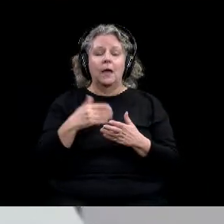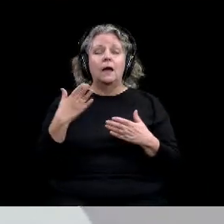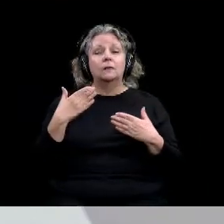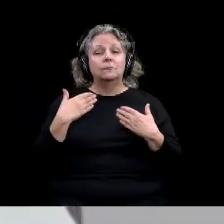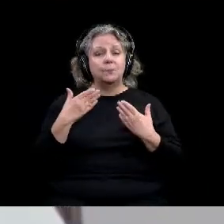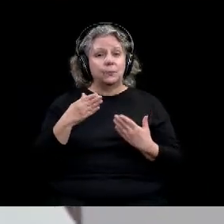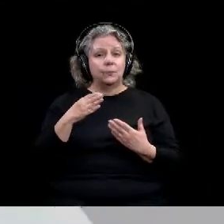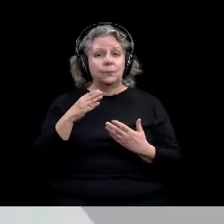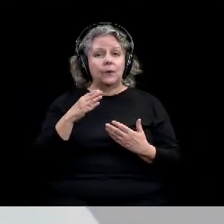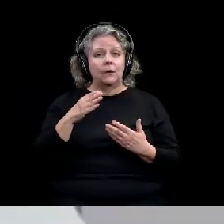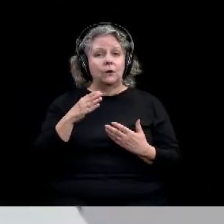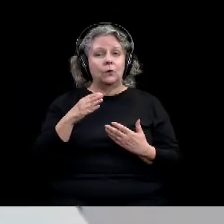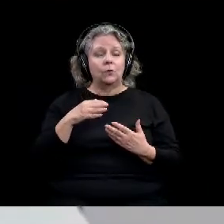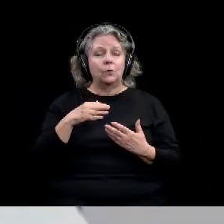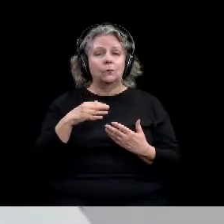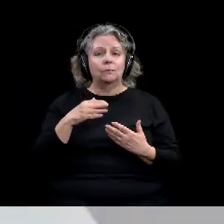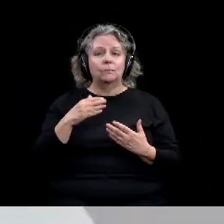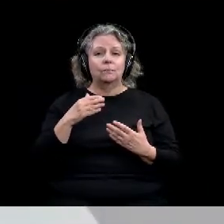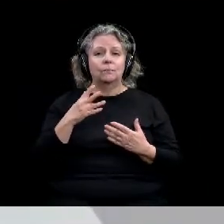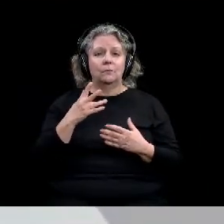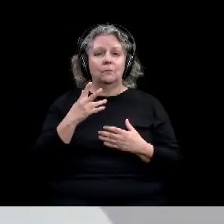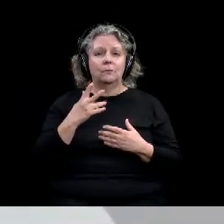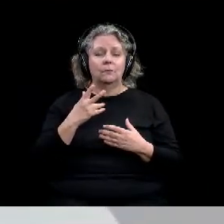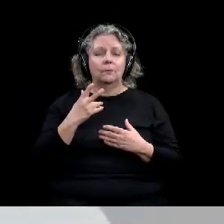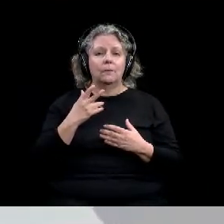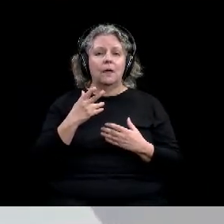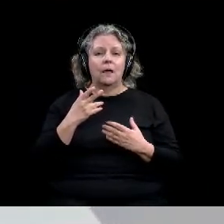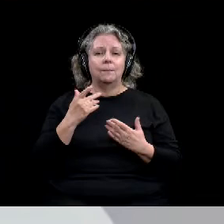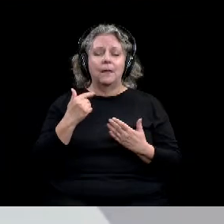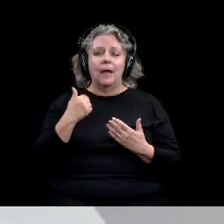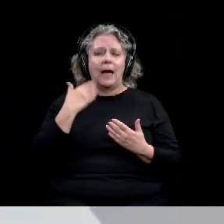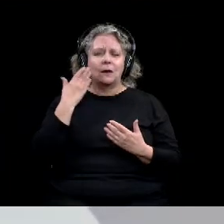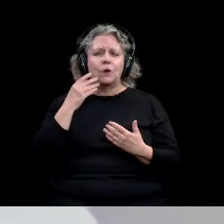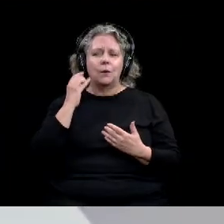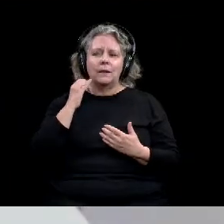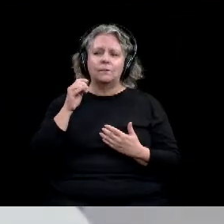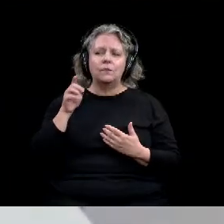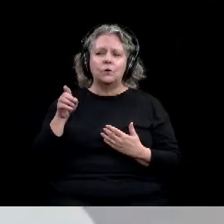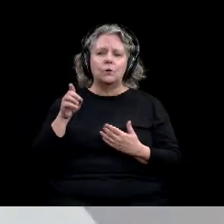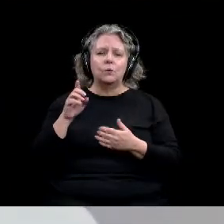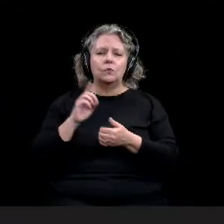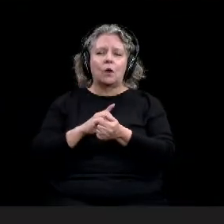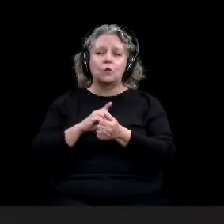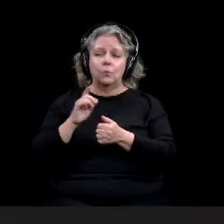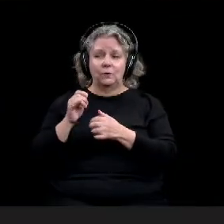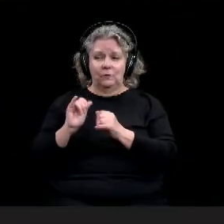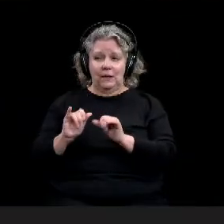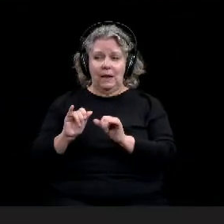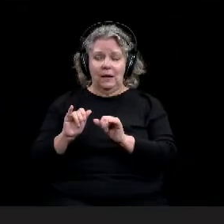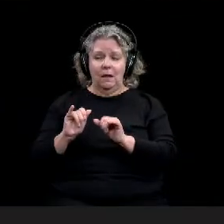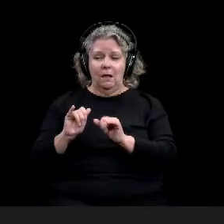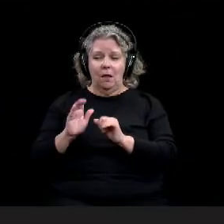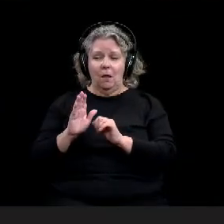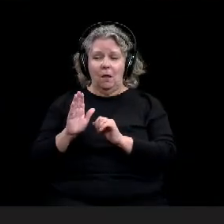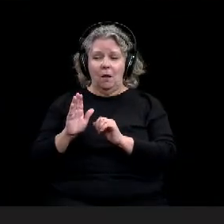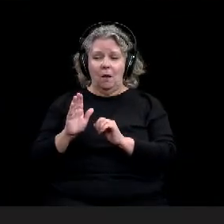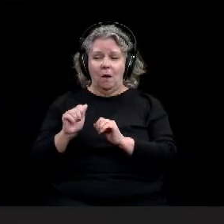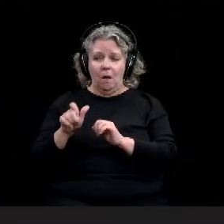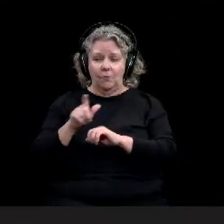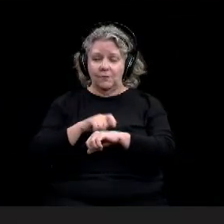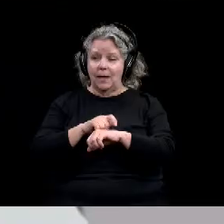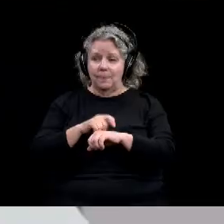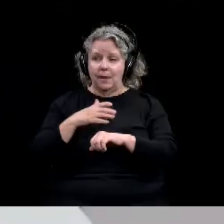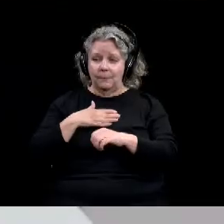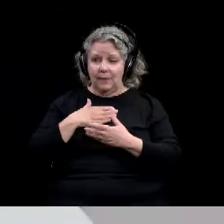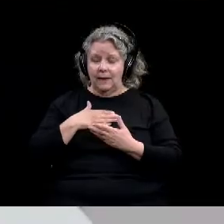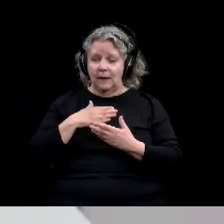I'm not sure if you're going to stay on the whole time or if you're going to leave, but I'm glad I caught you before you signed off. I'm still here. Oh, good. It's